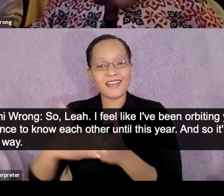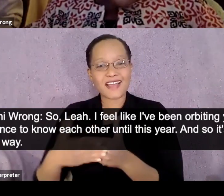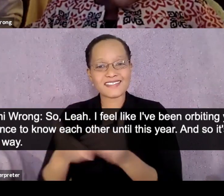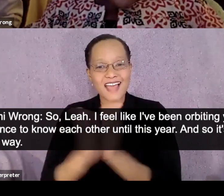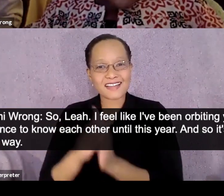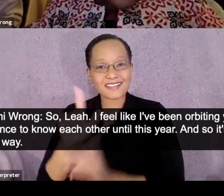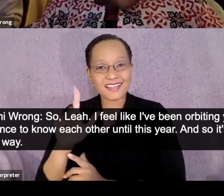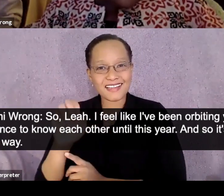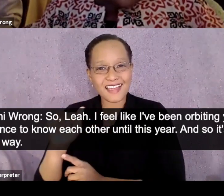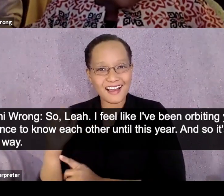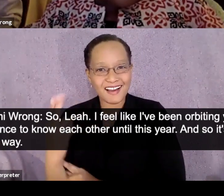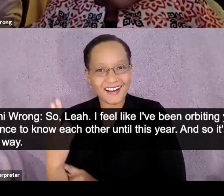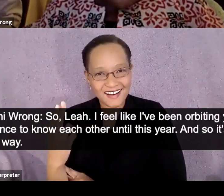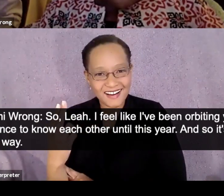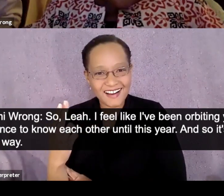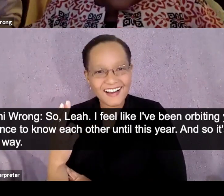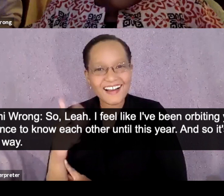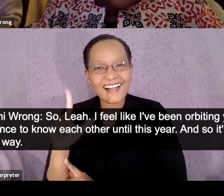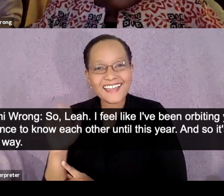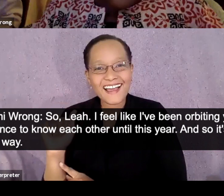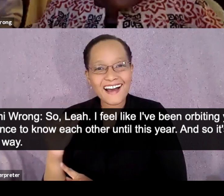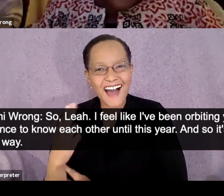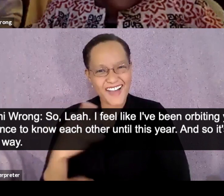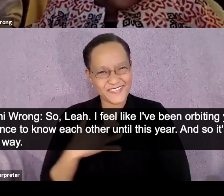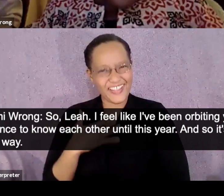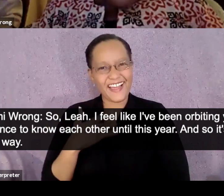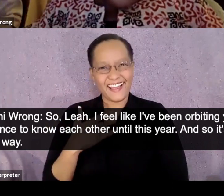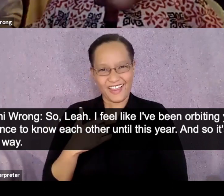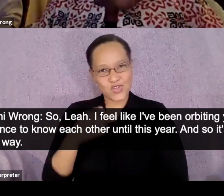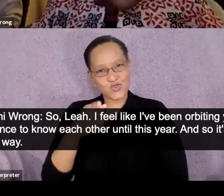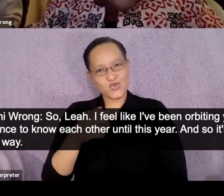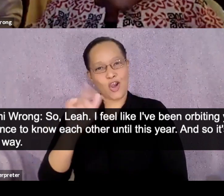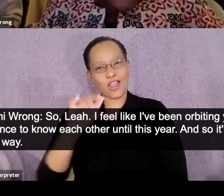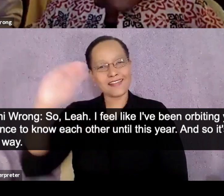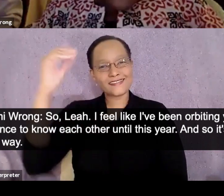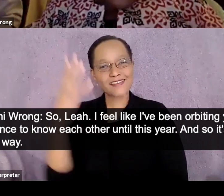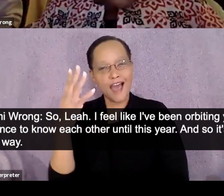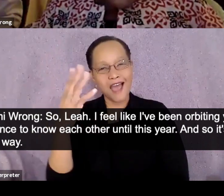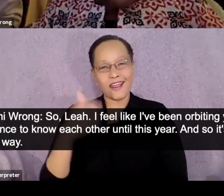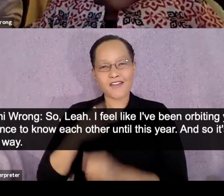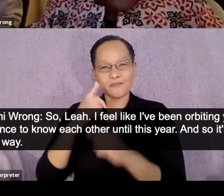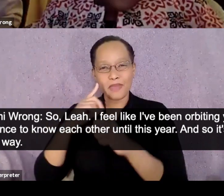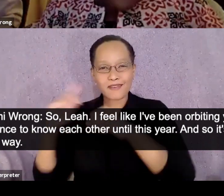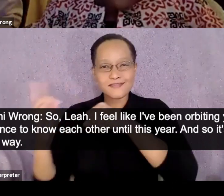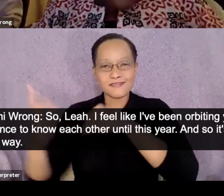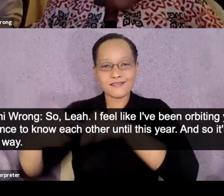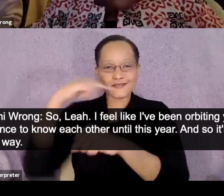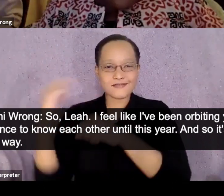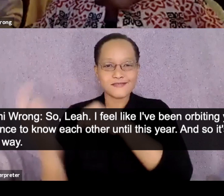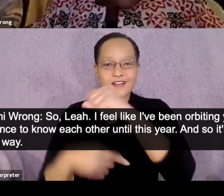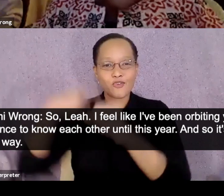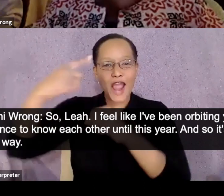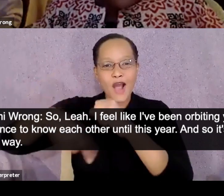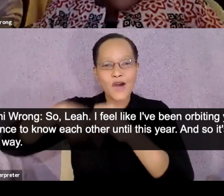So Leah, I feel like I've been orbiting your sun for a while, your brightness, and